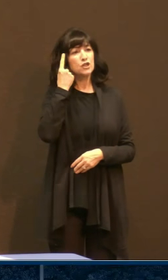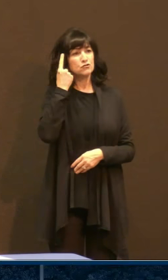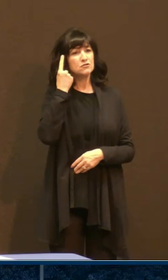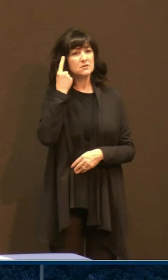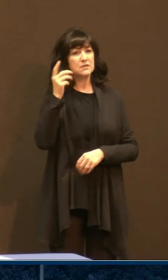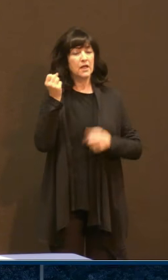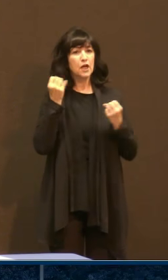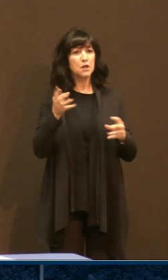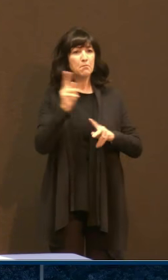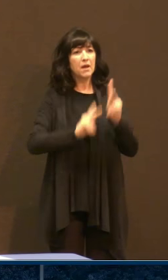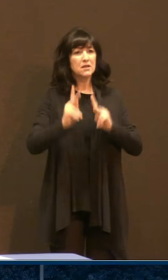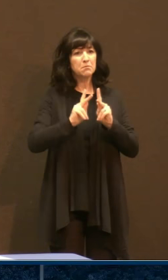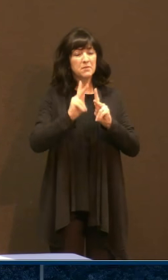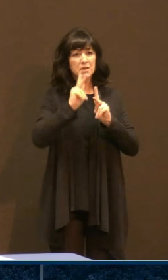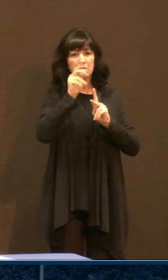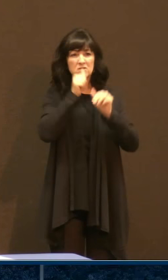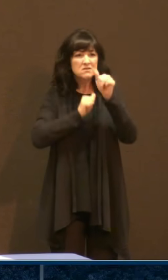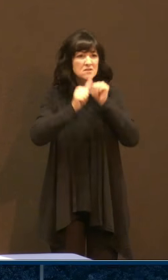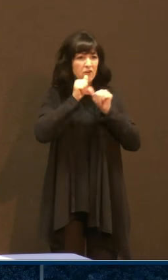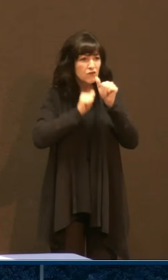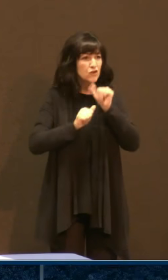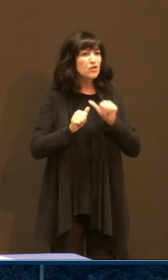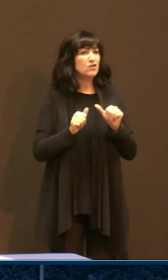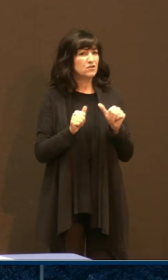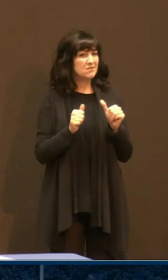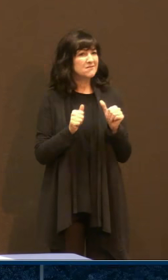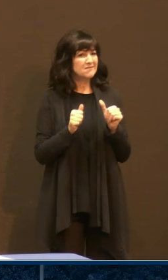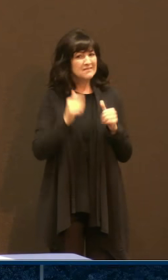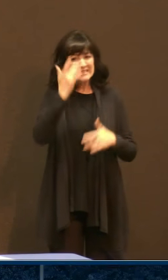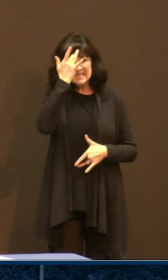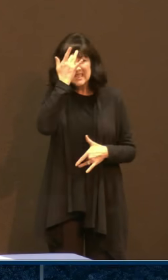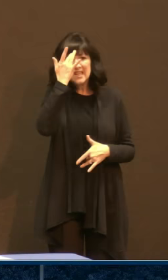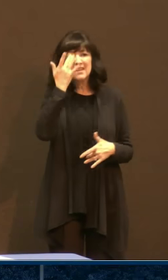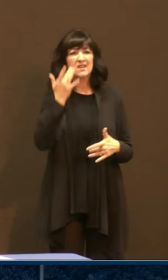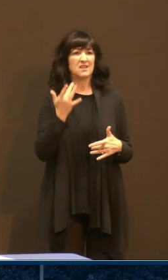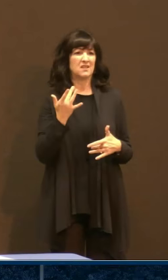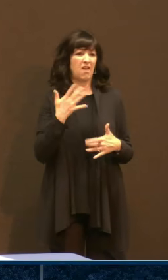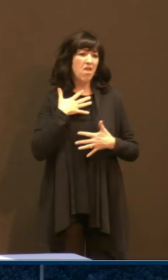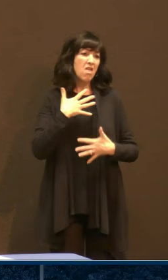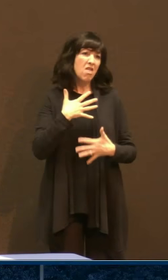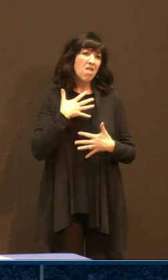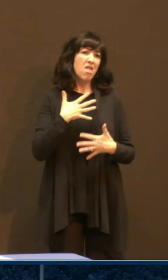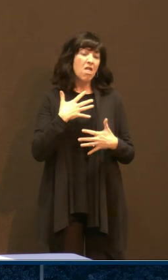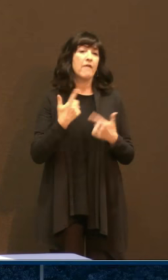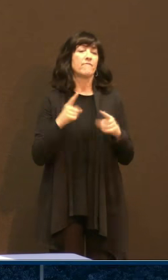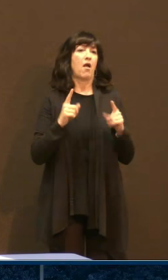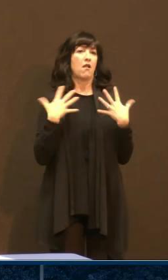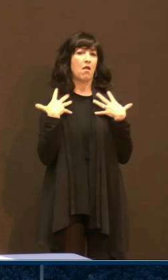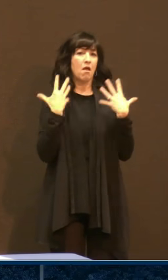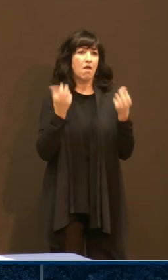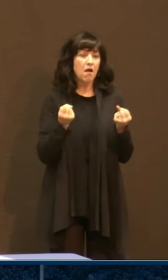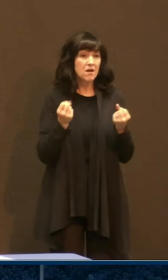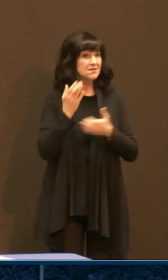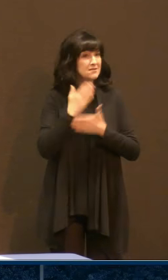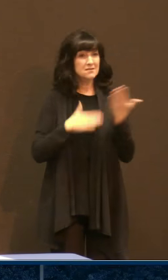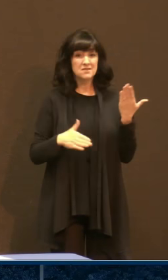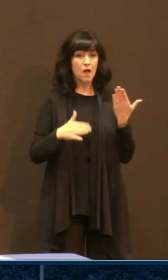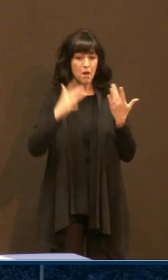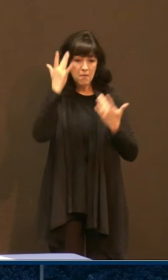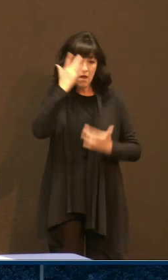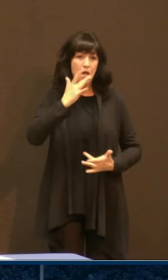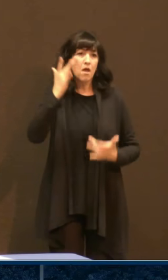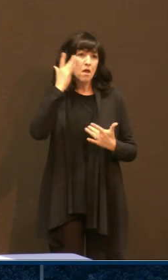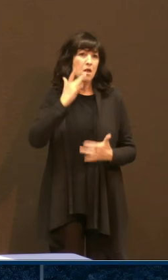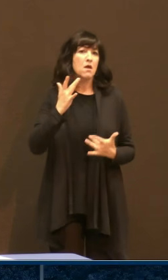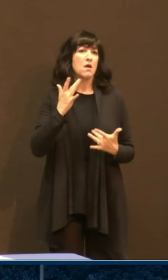all experiencing. And I also think about those who have passed away as a result of